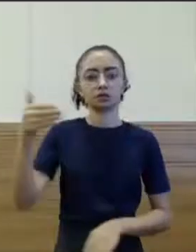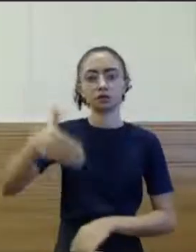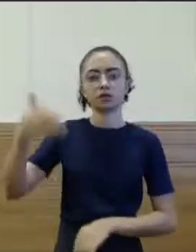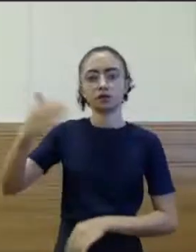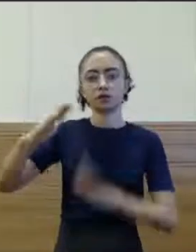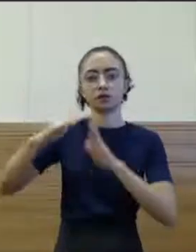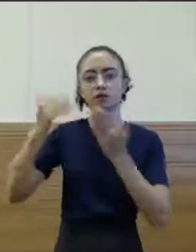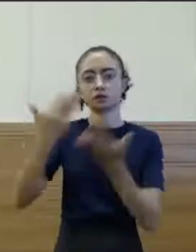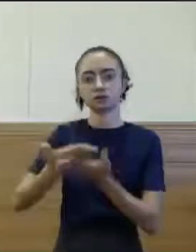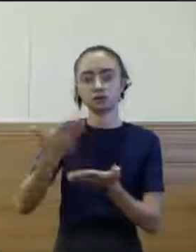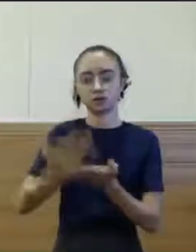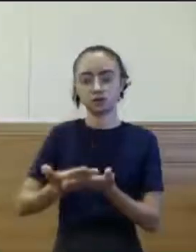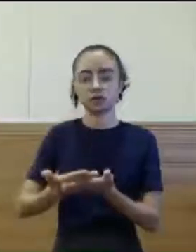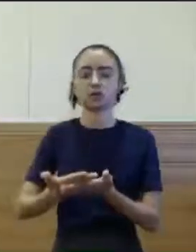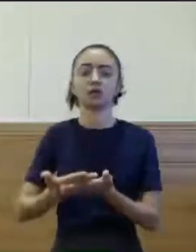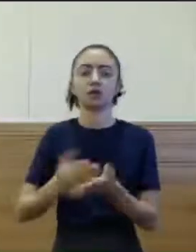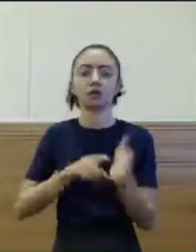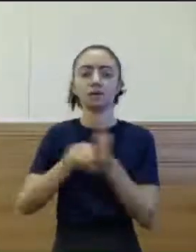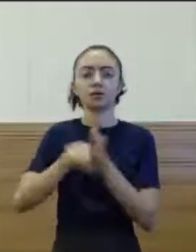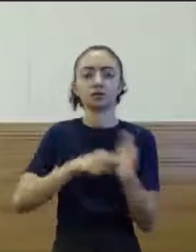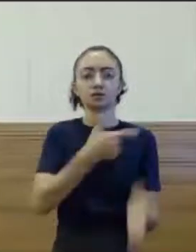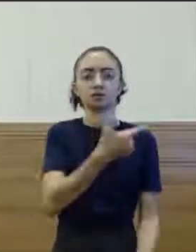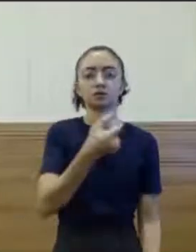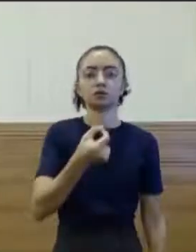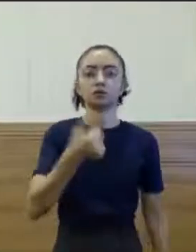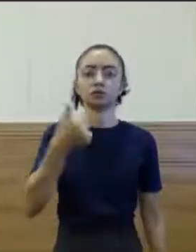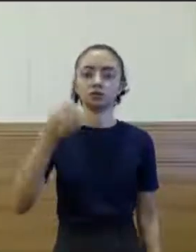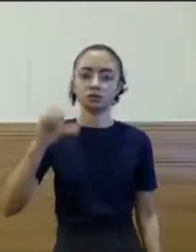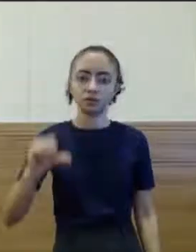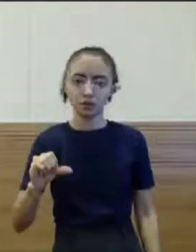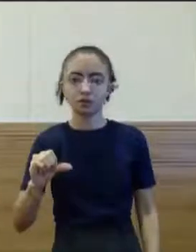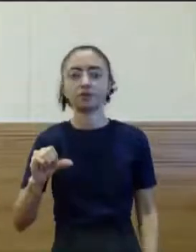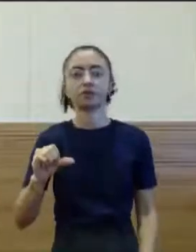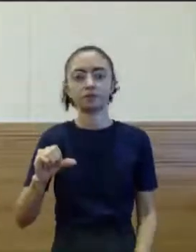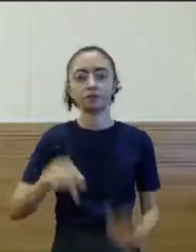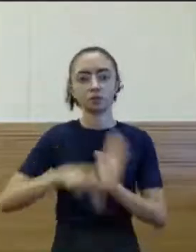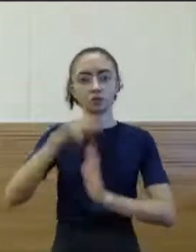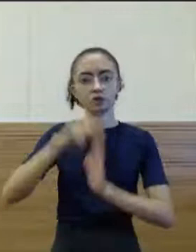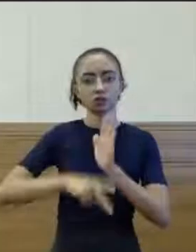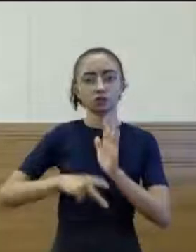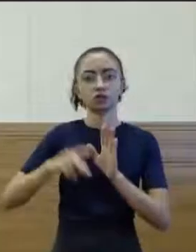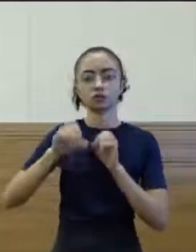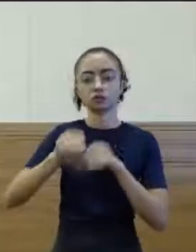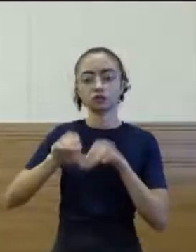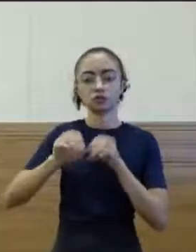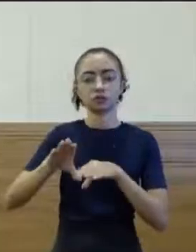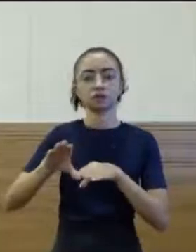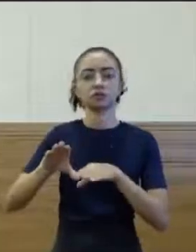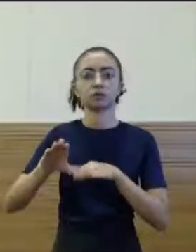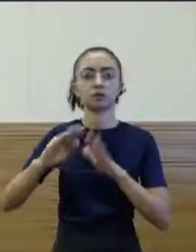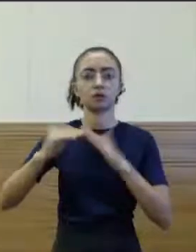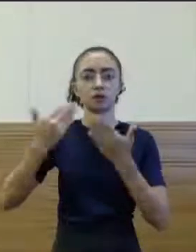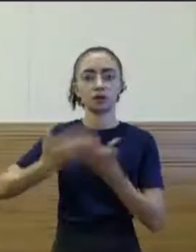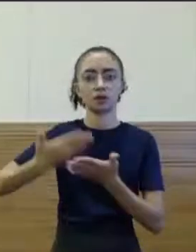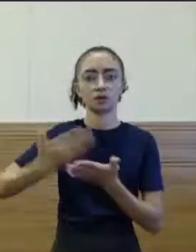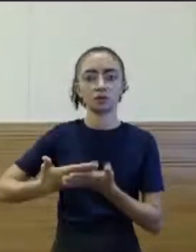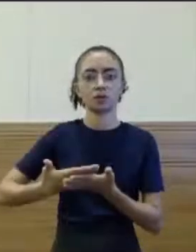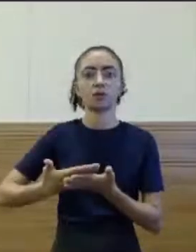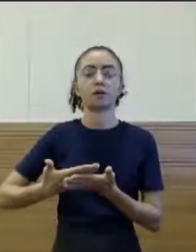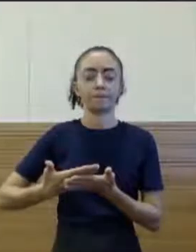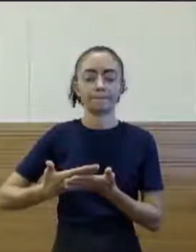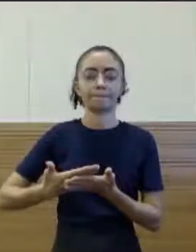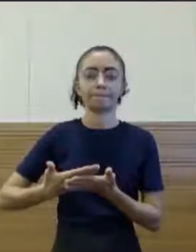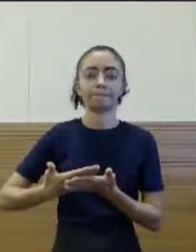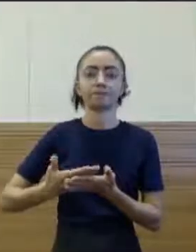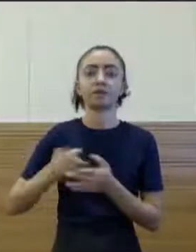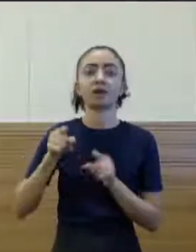that was held in 2019 of the school feeding program that has a great coverage in our country